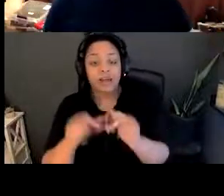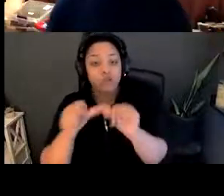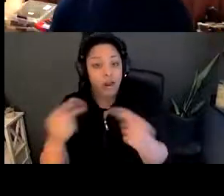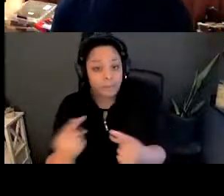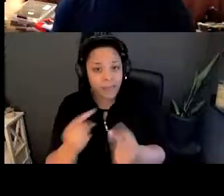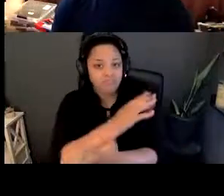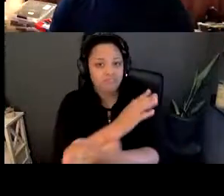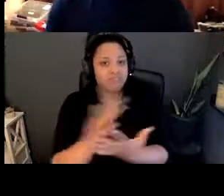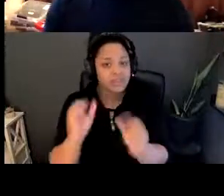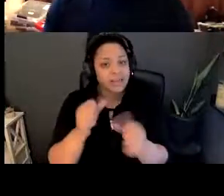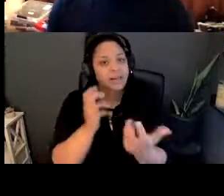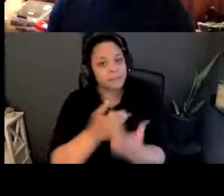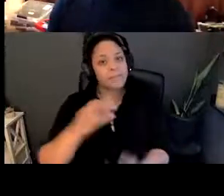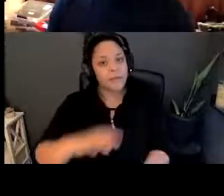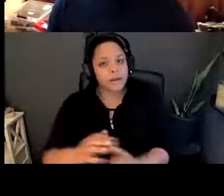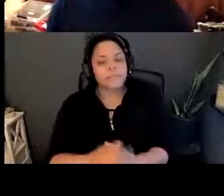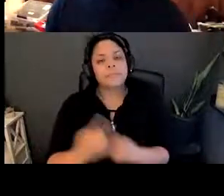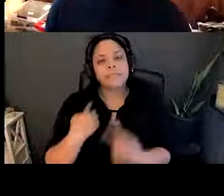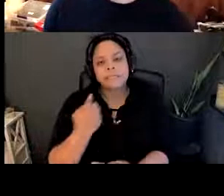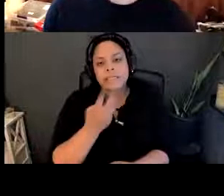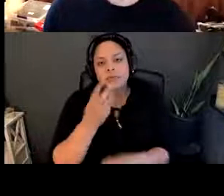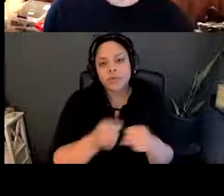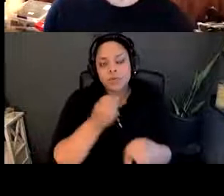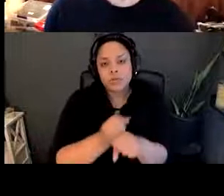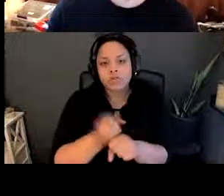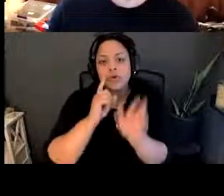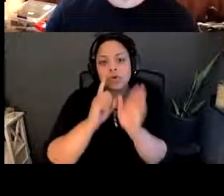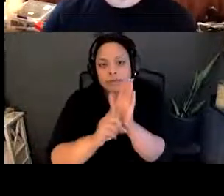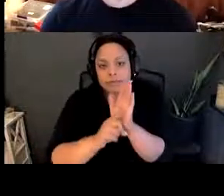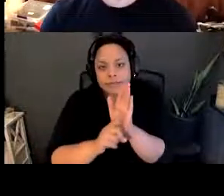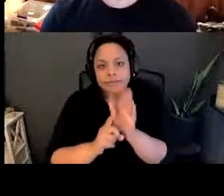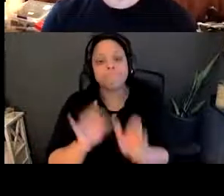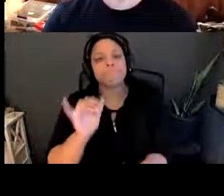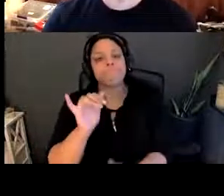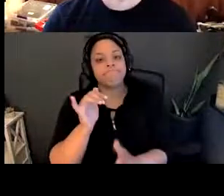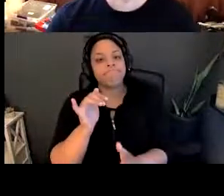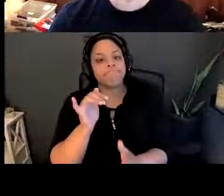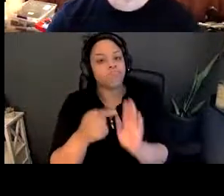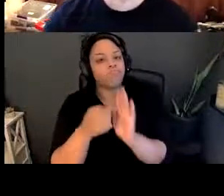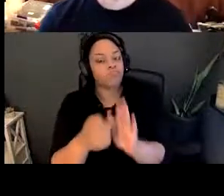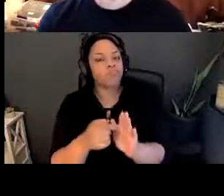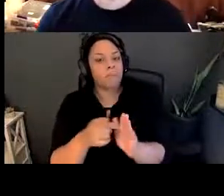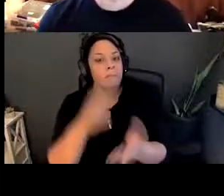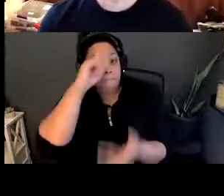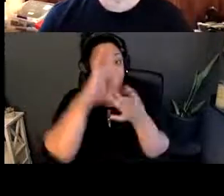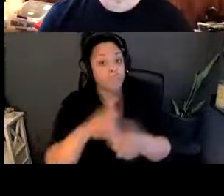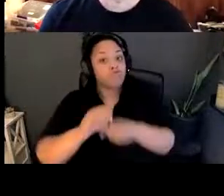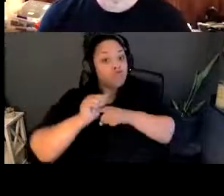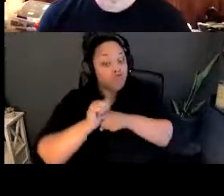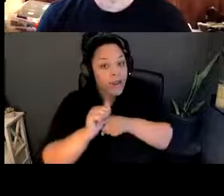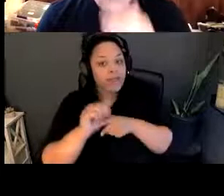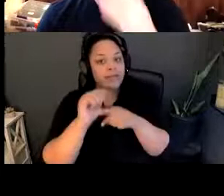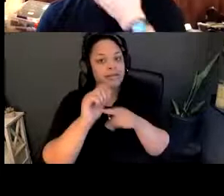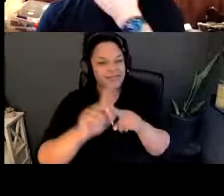last few years, some research was done that suggests that mindfulness training, or different forms of mindfulness